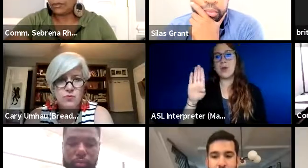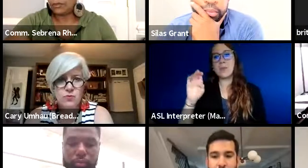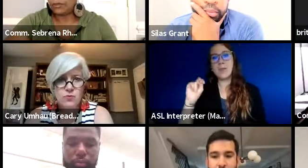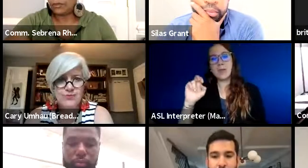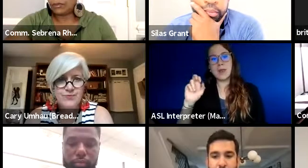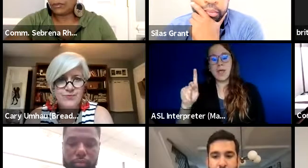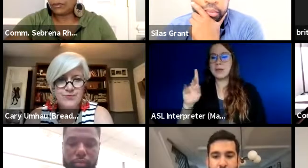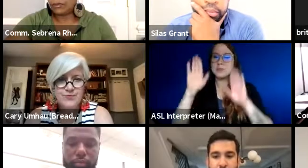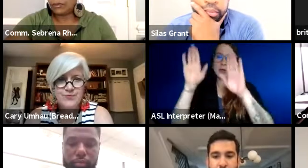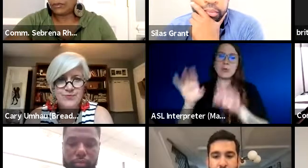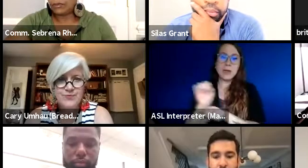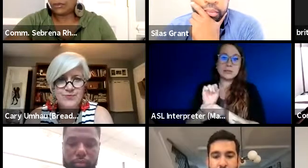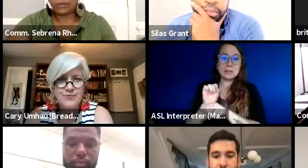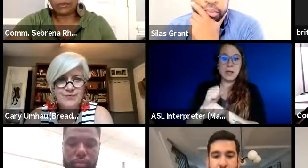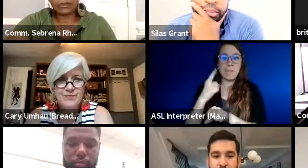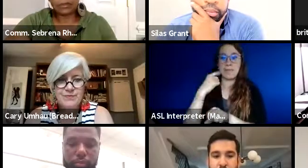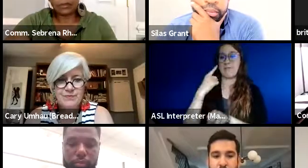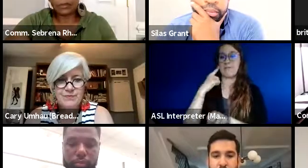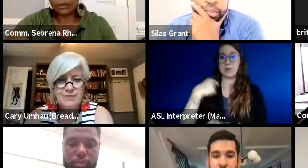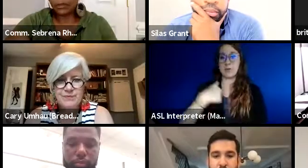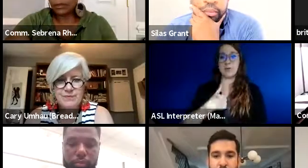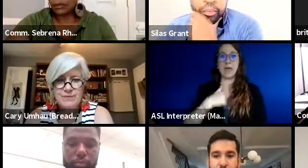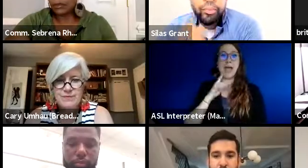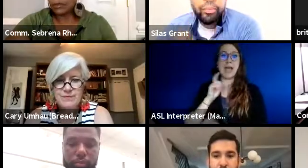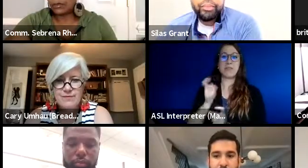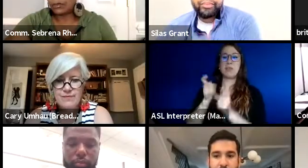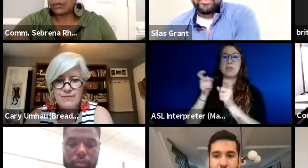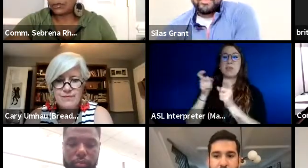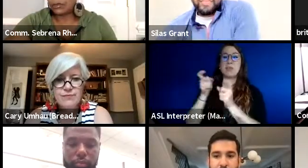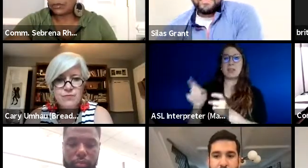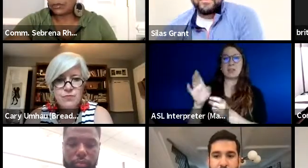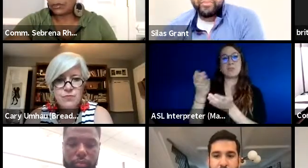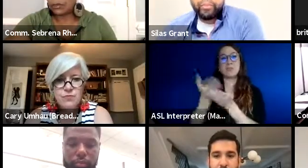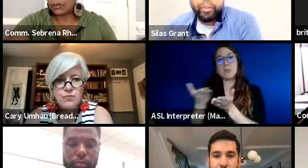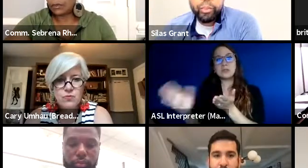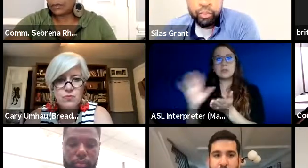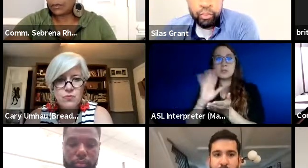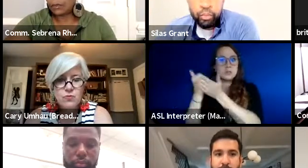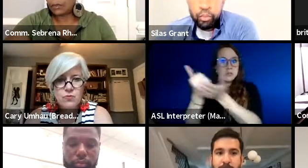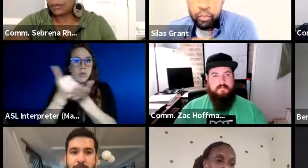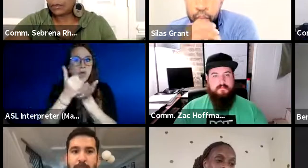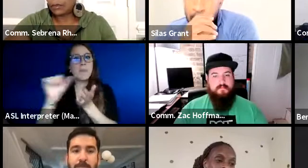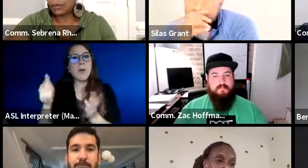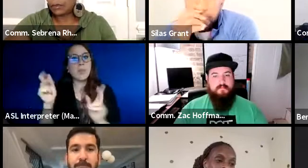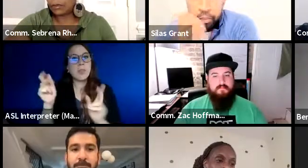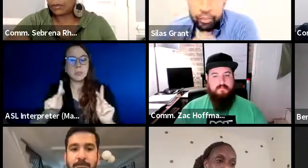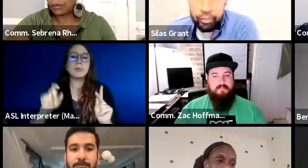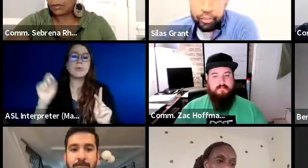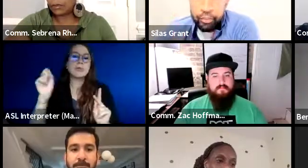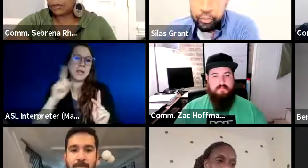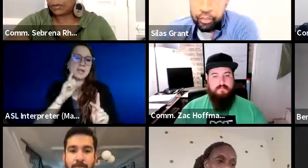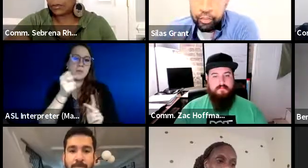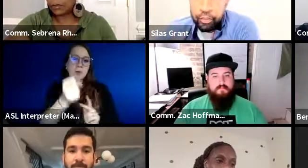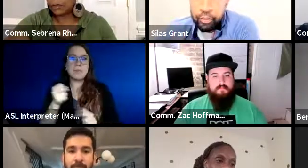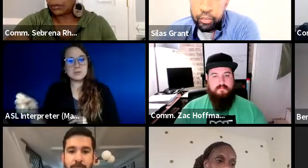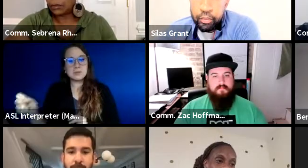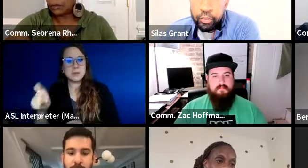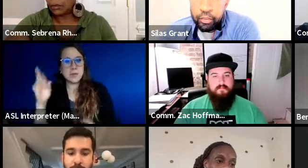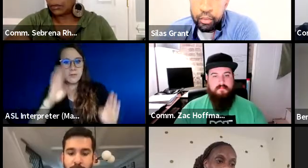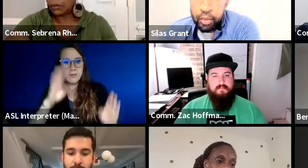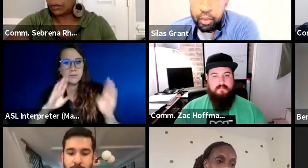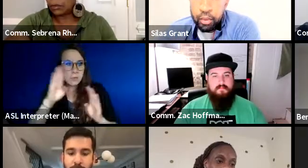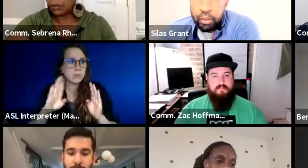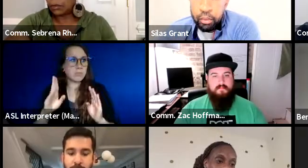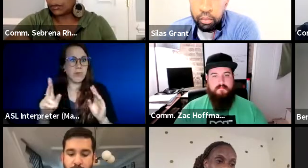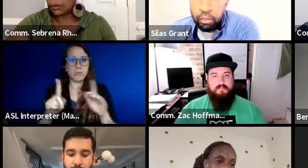point that I have to watch is Commander. I got to give him resources he can help. And we do have to worry about displacement. But I think it's real important when you talk about displacement for an area